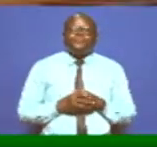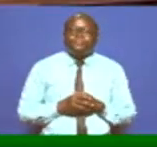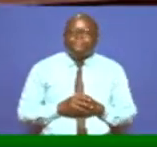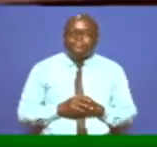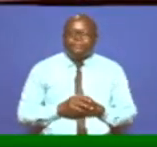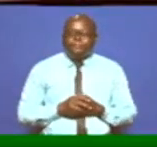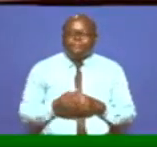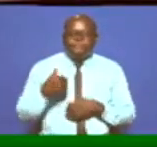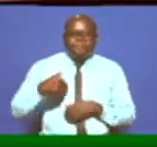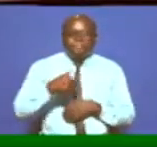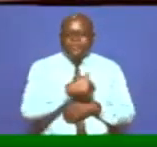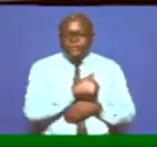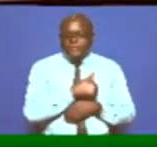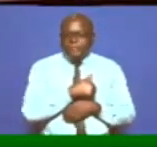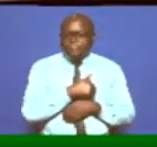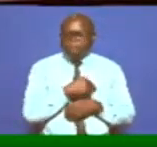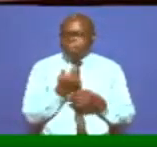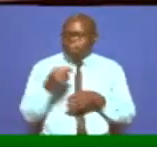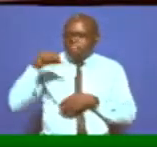we are short of the required numbers.